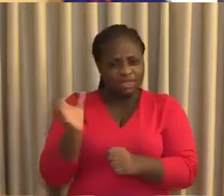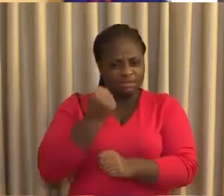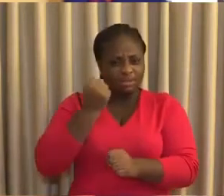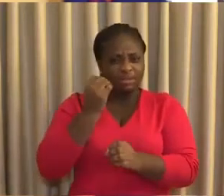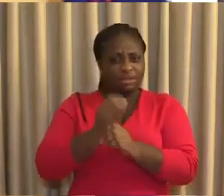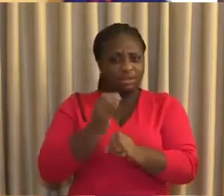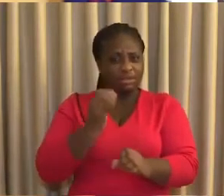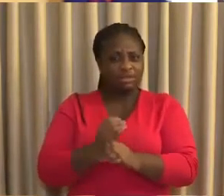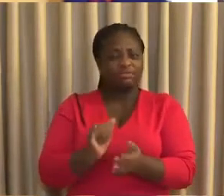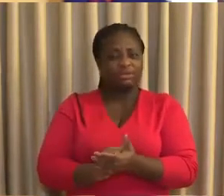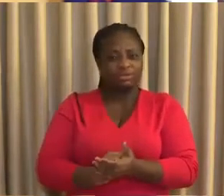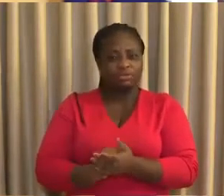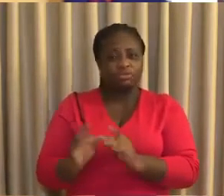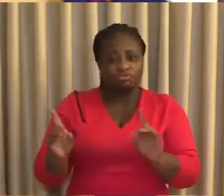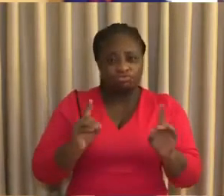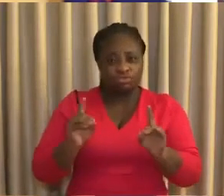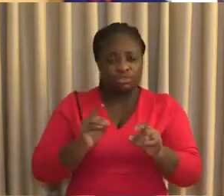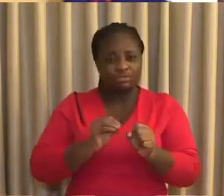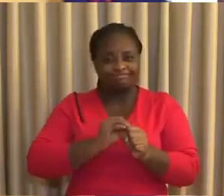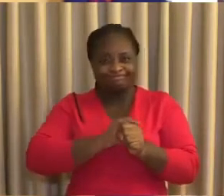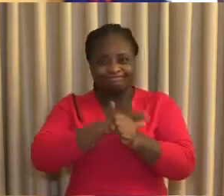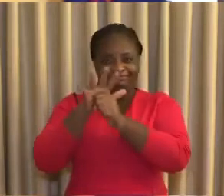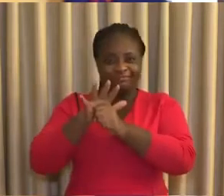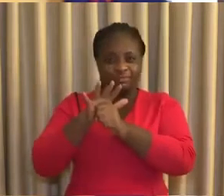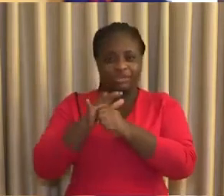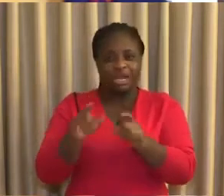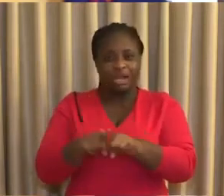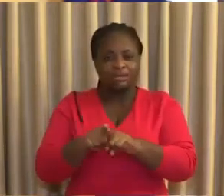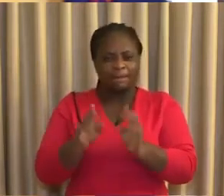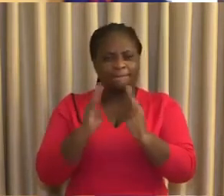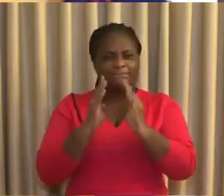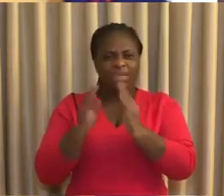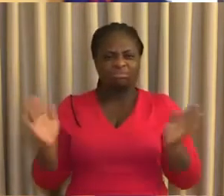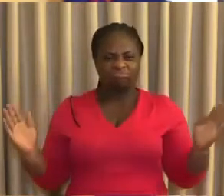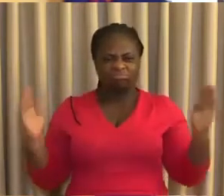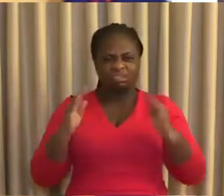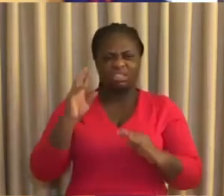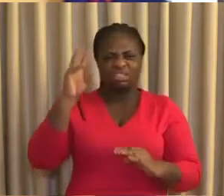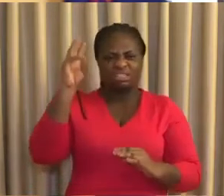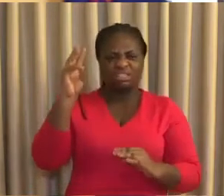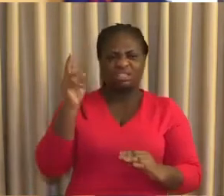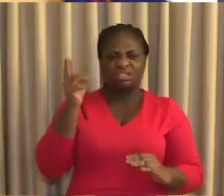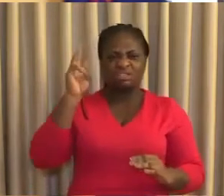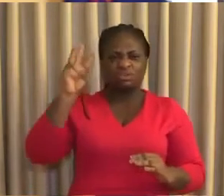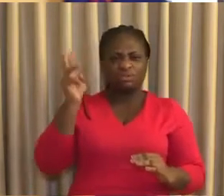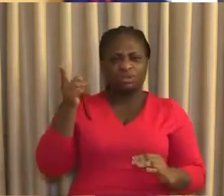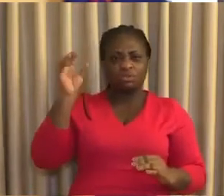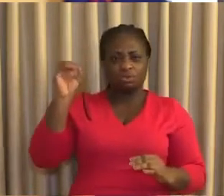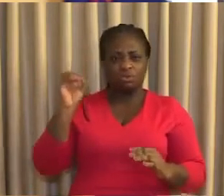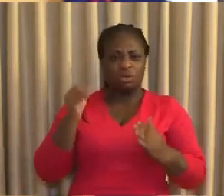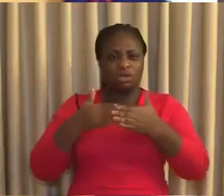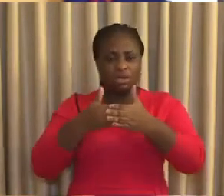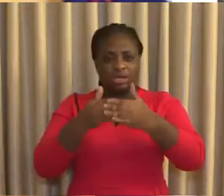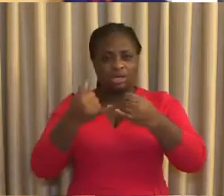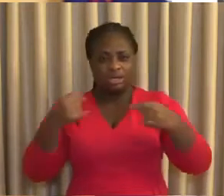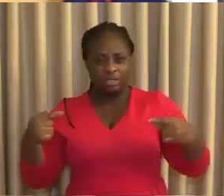account in dealing with the disease, whilst meeting all the 6 key WHO guidelines on the most